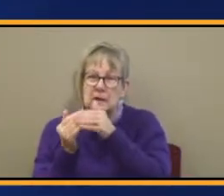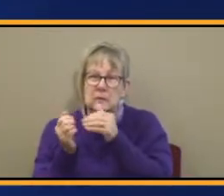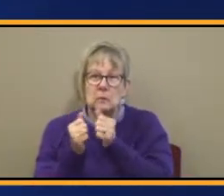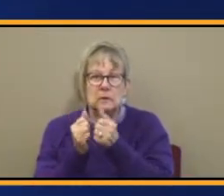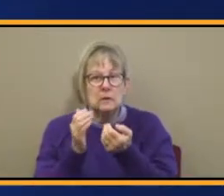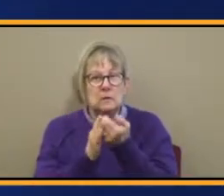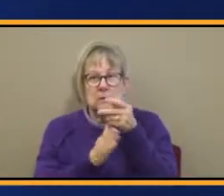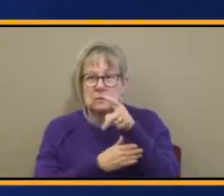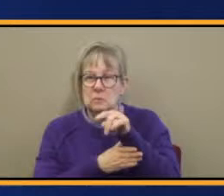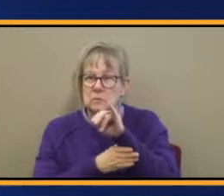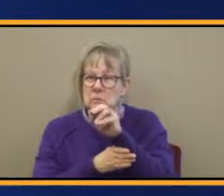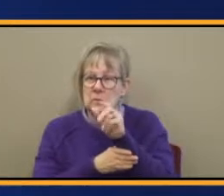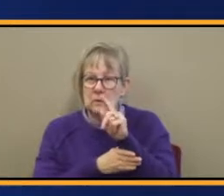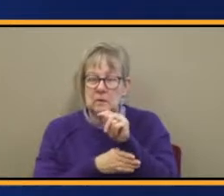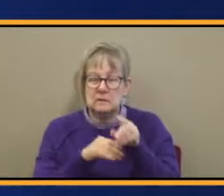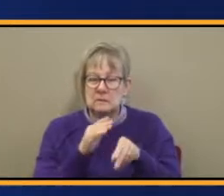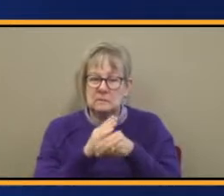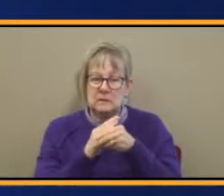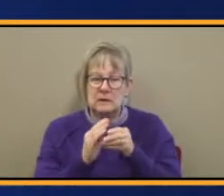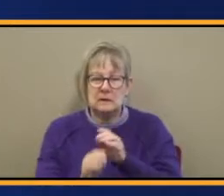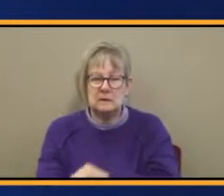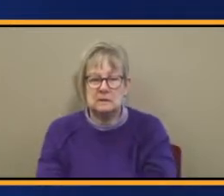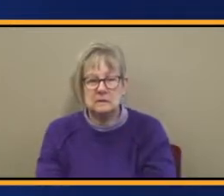that may come into the town. Okay. Thank you.